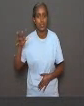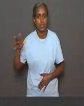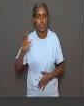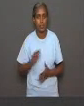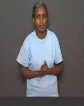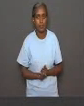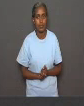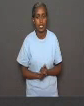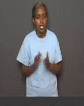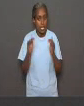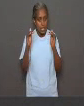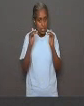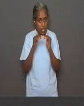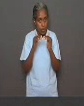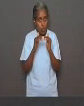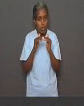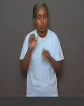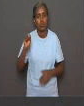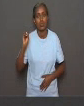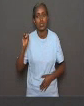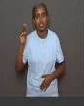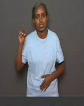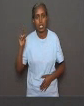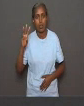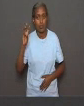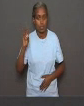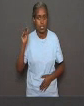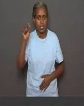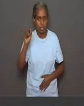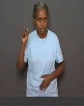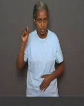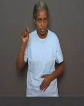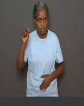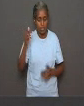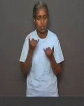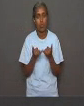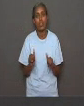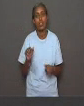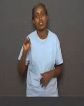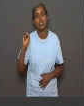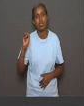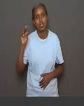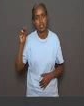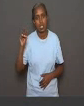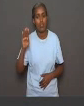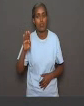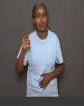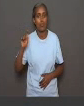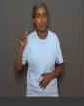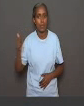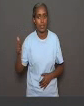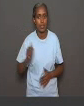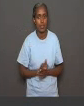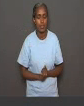1.33 is equal to the sine of 60 degrees over the sine of beta.